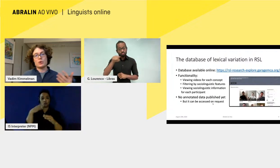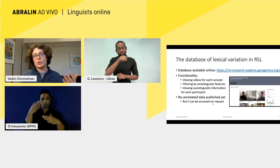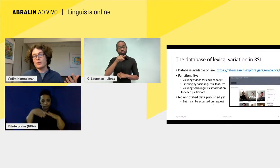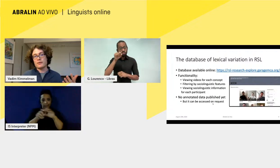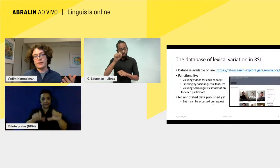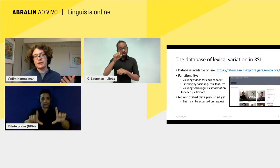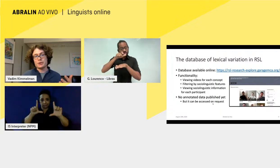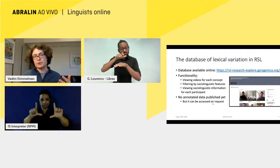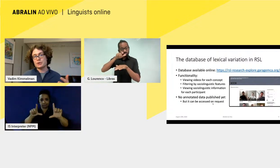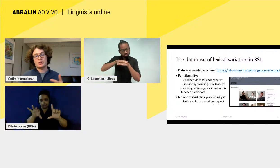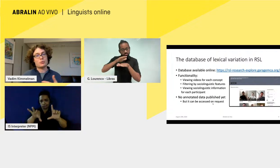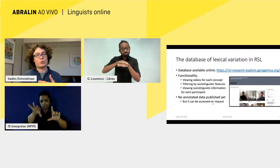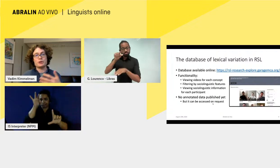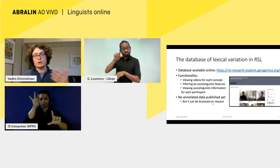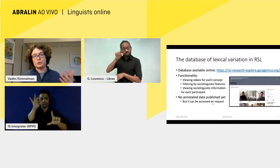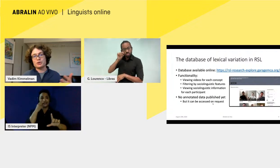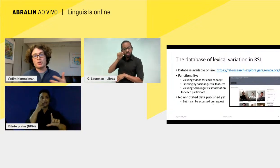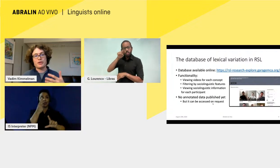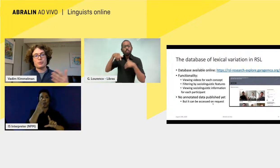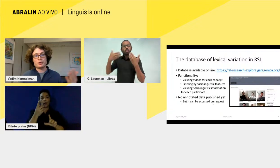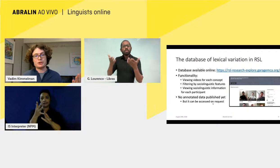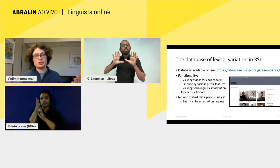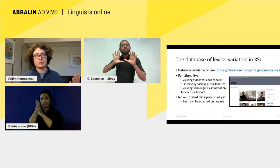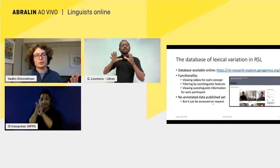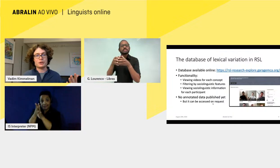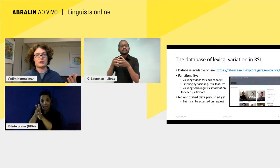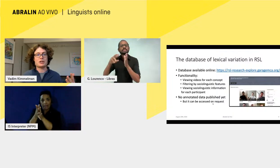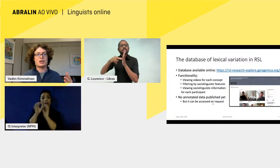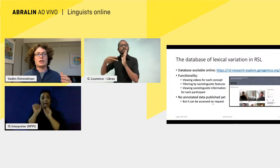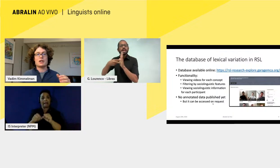and see all the videos produced by the